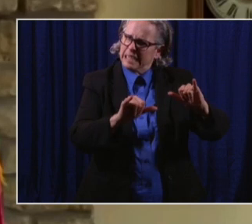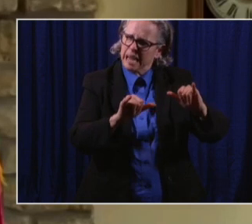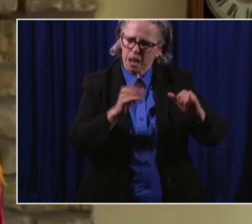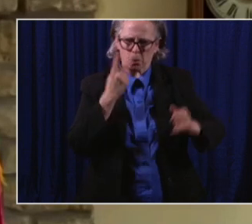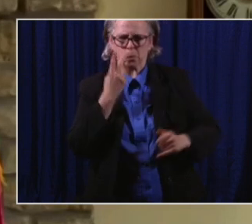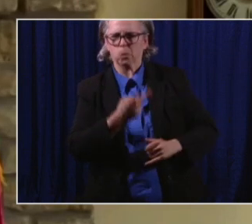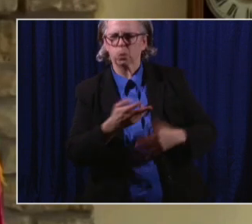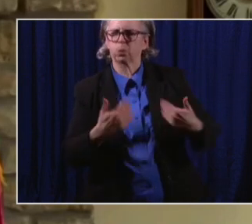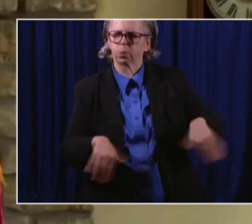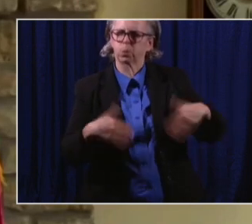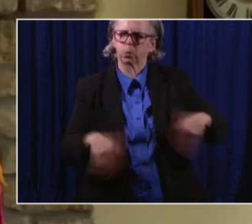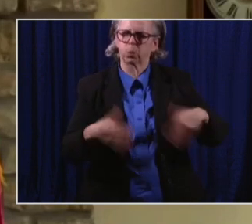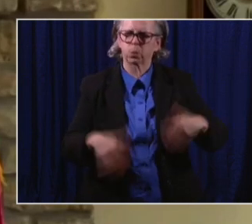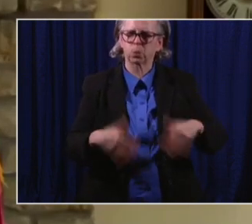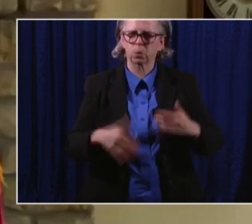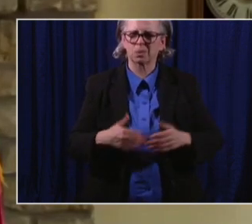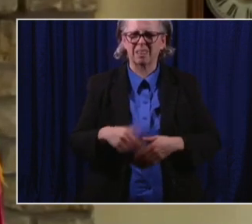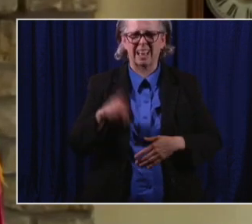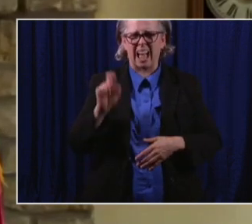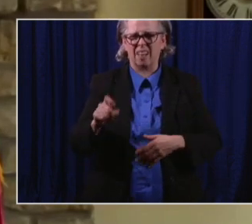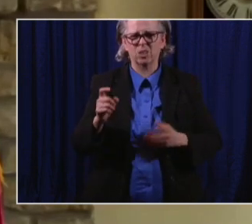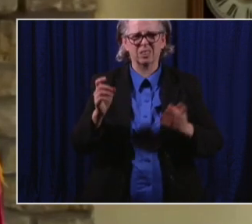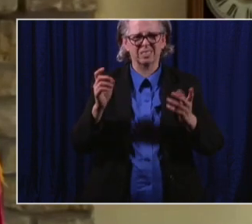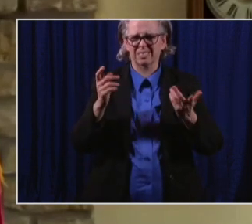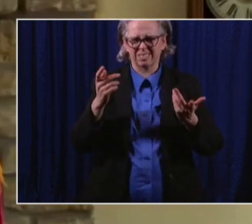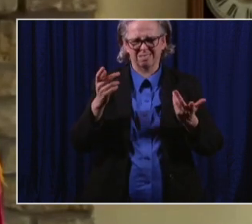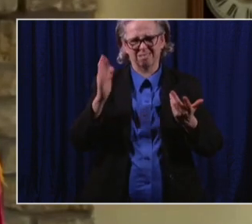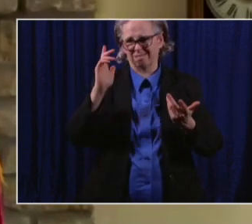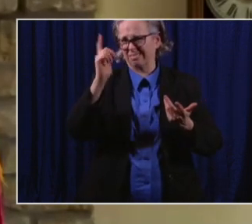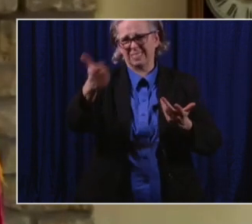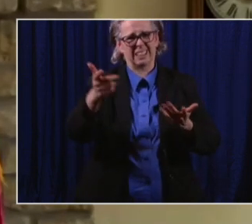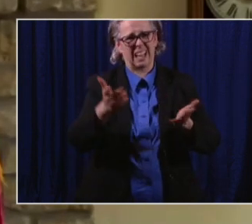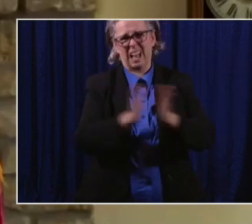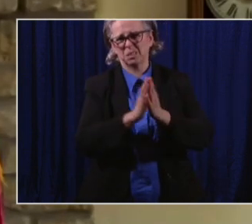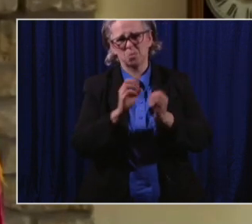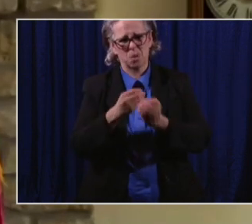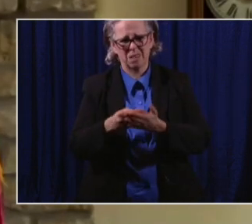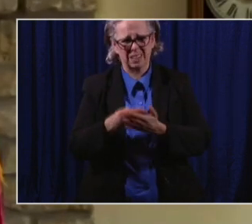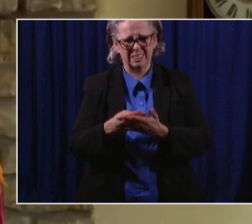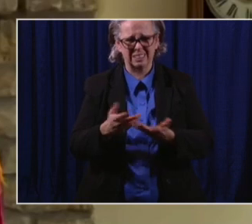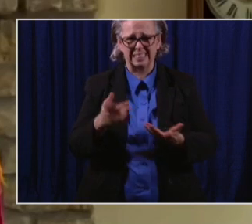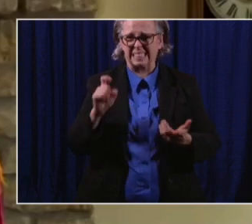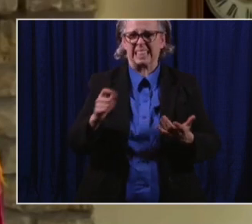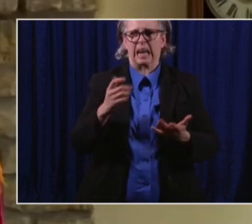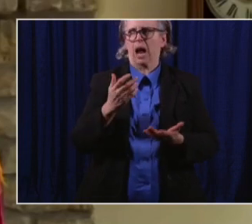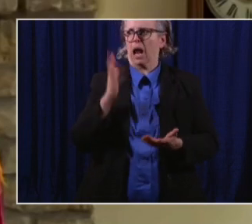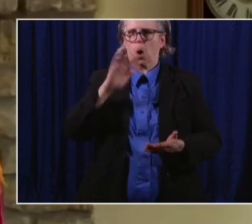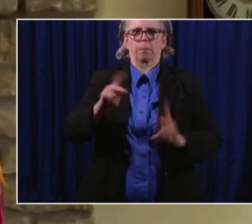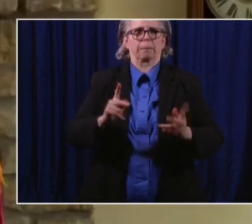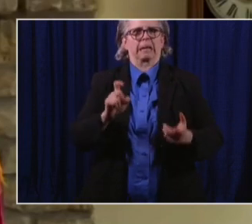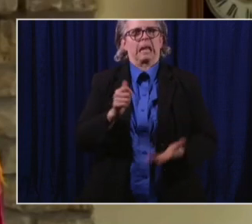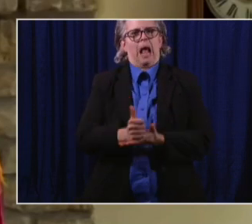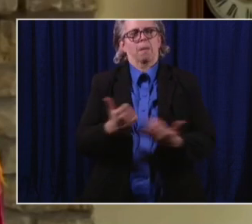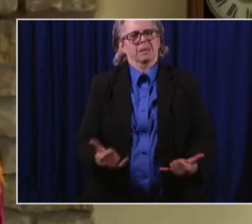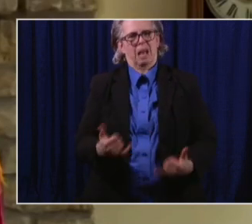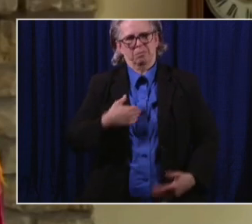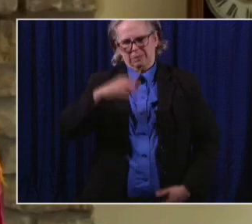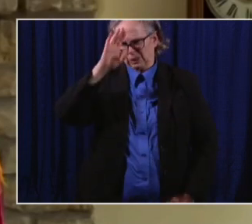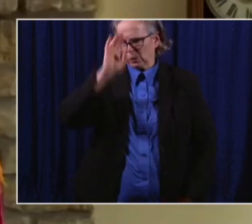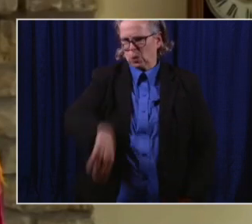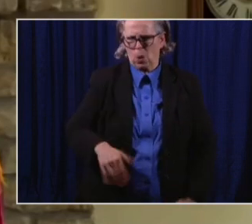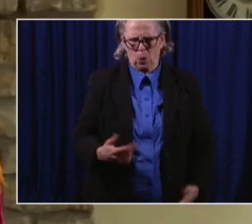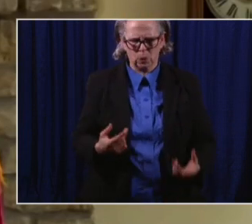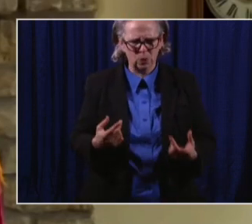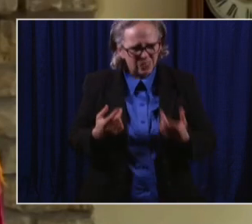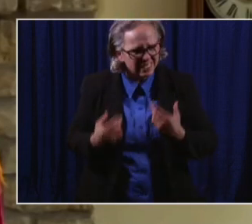and we need to be able to give them some relief. Part of this is a mental health issue. If you're sitting there and you got, a number of months